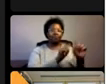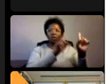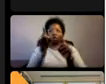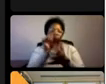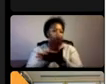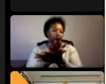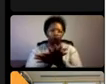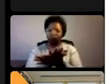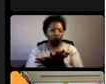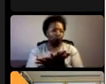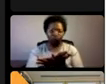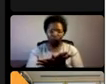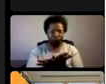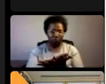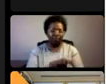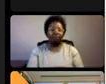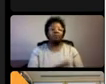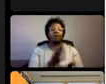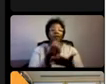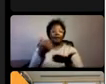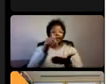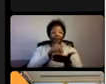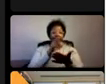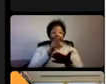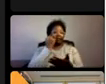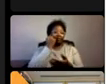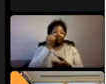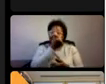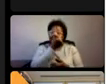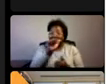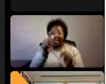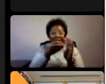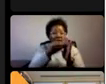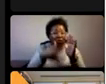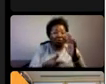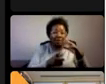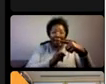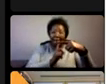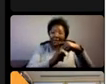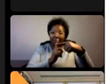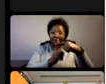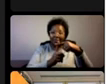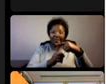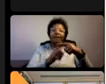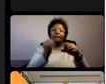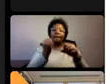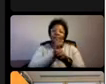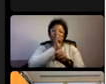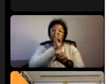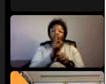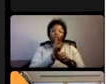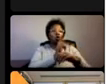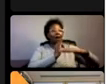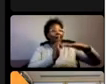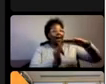then we also ask that any student who tests positive ensure that that individual is isolated for a minimum of 10